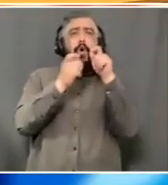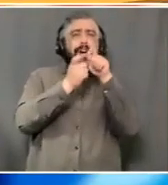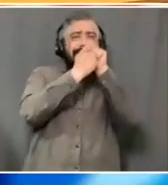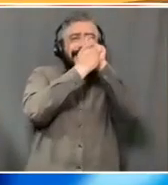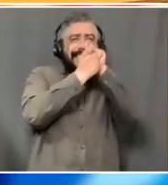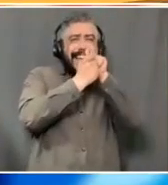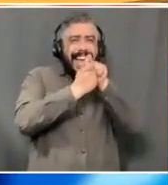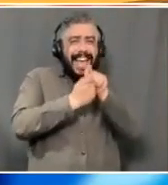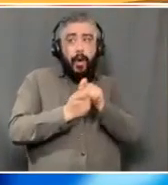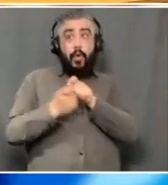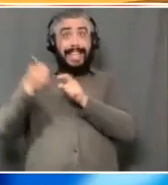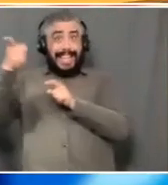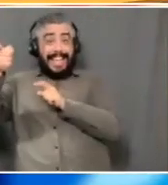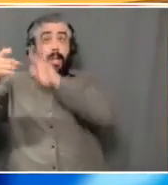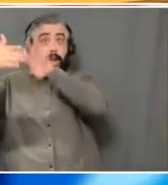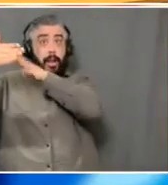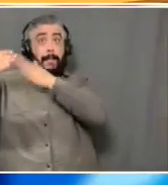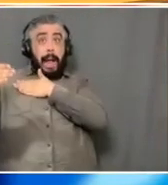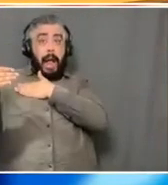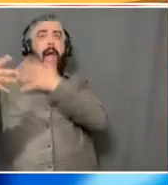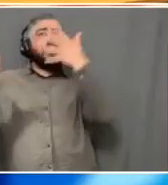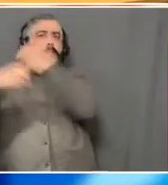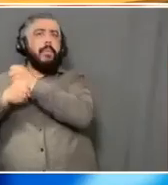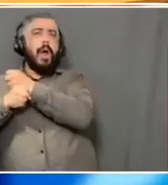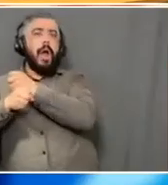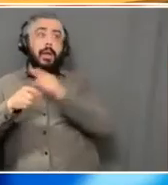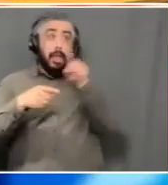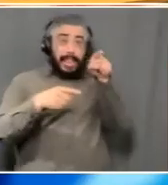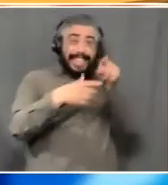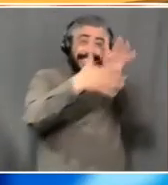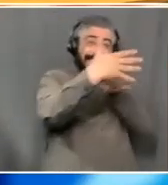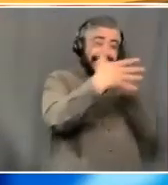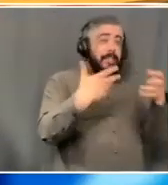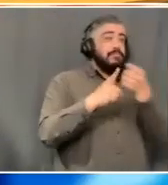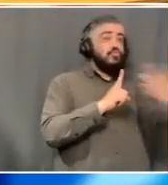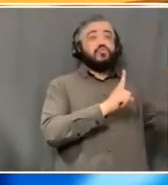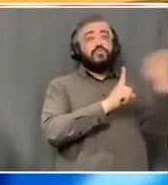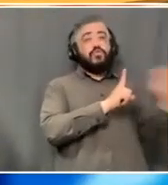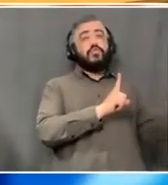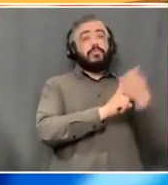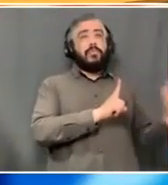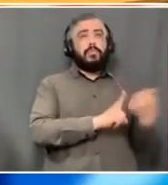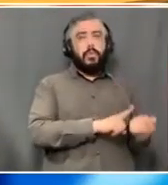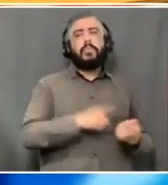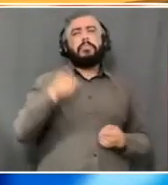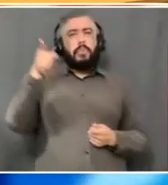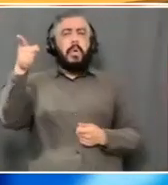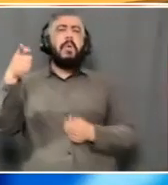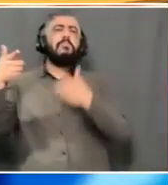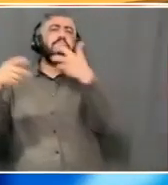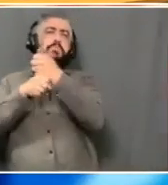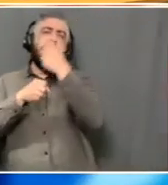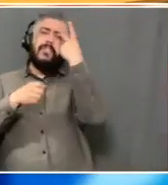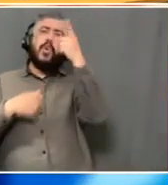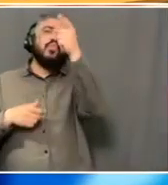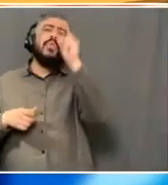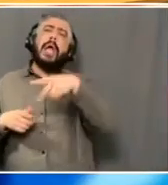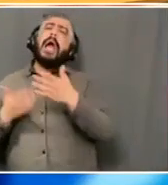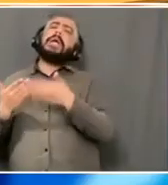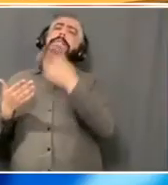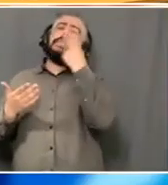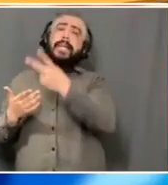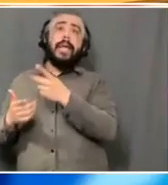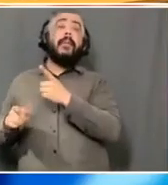that table is organized by board district for your convenience, and you'll be able to see the